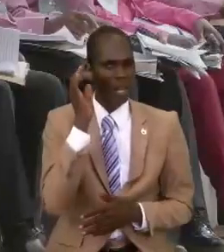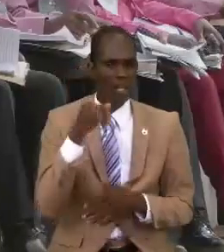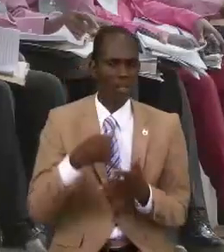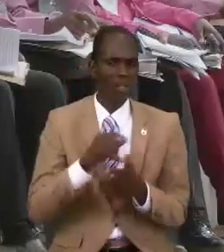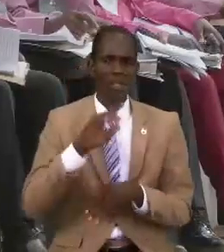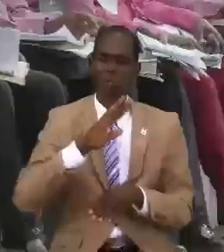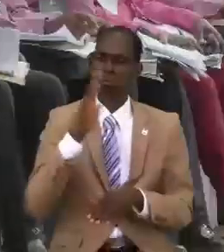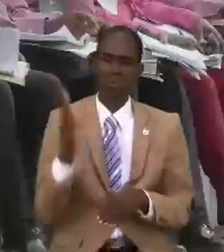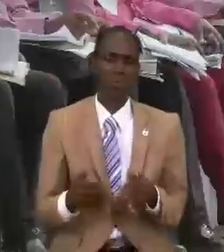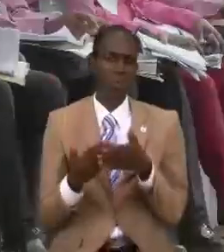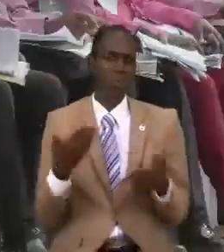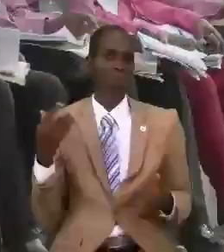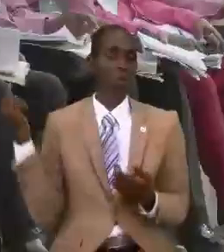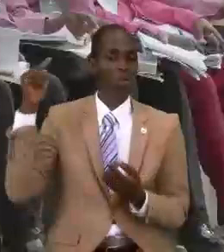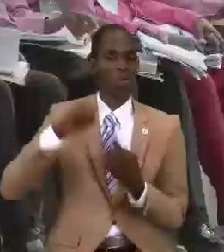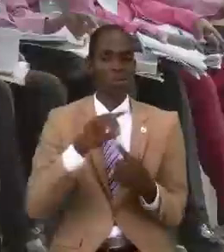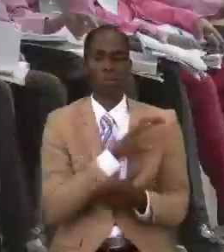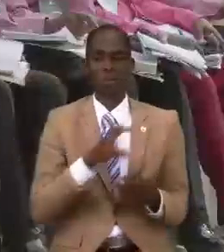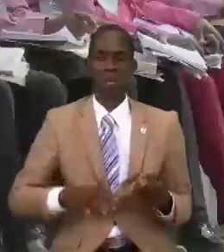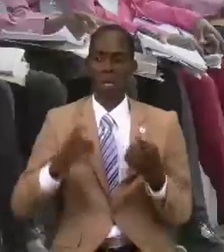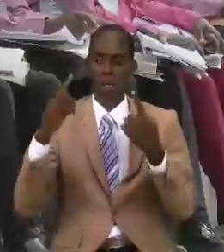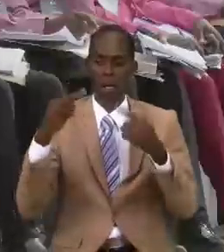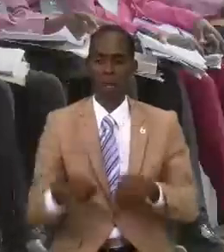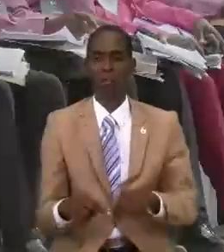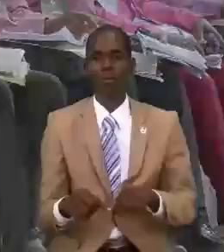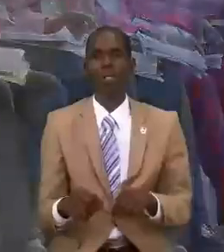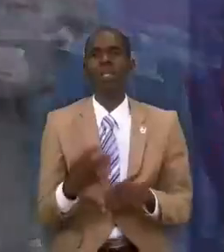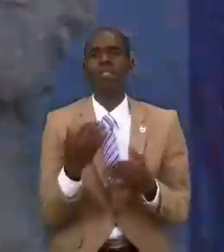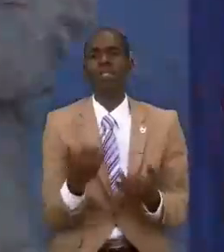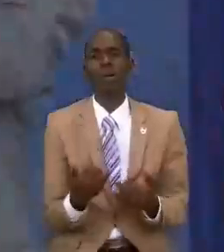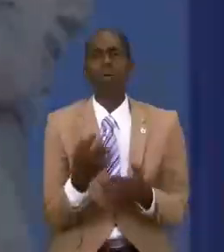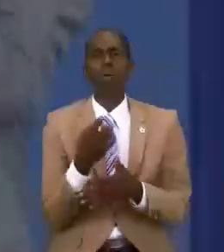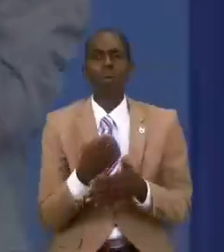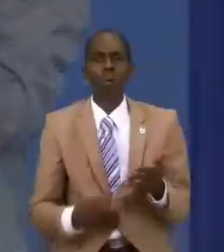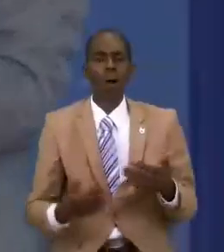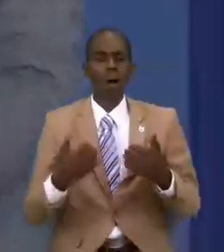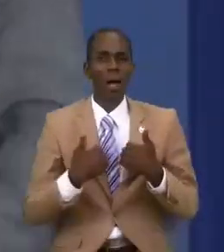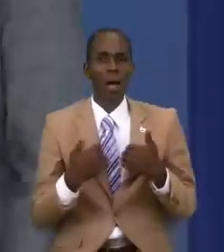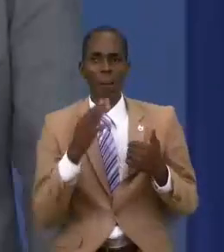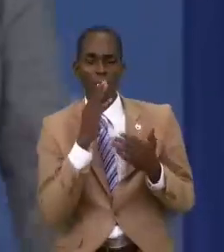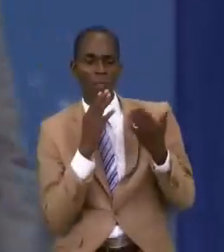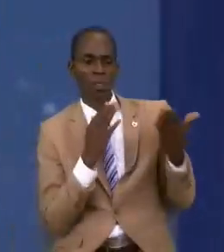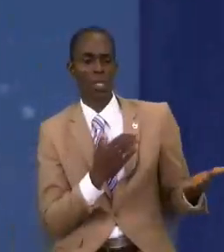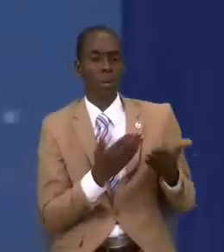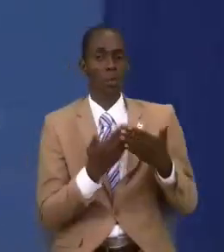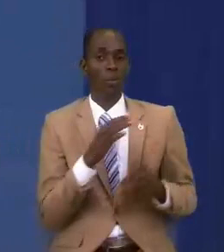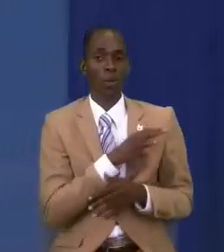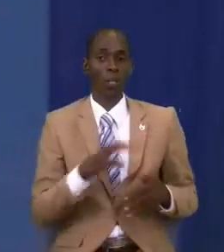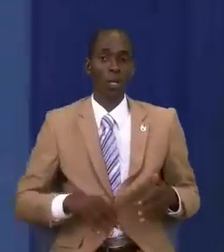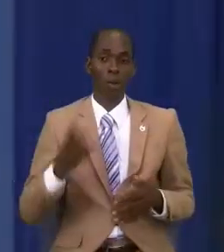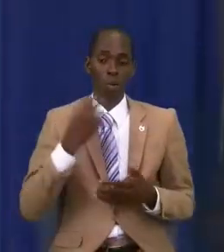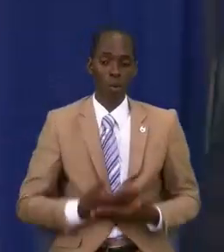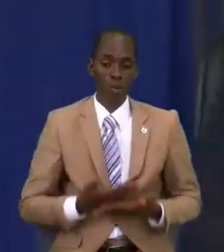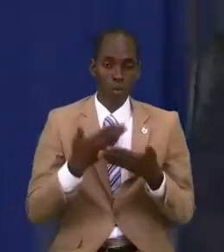had existed before Christ was born and before Christ came through the virgin, all